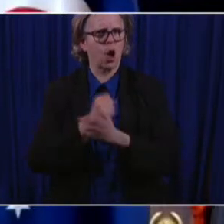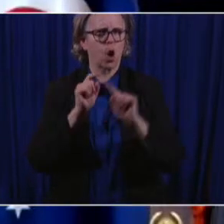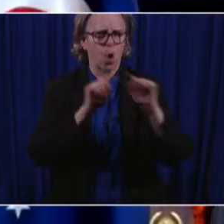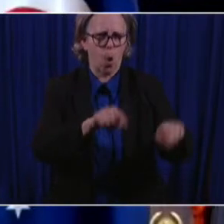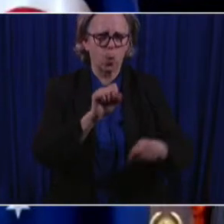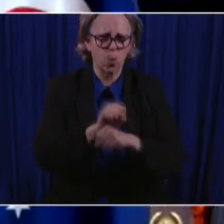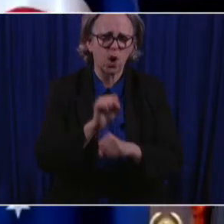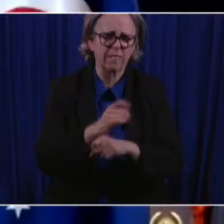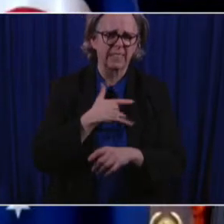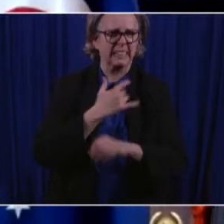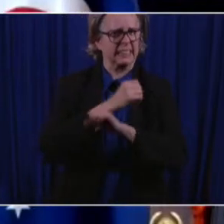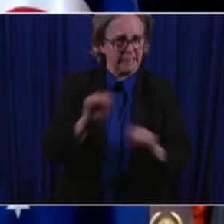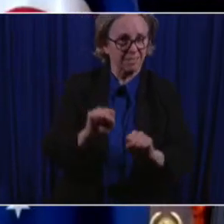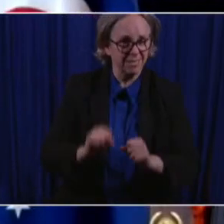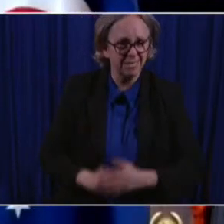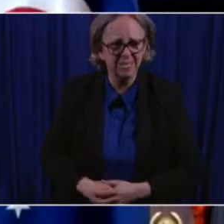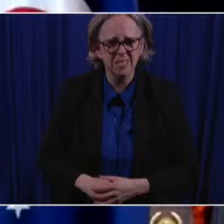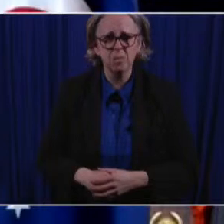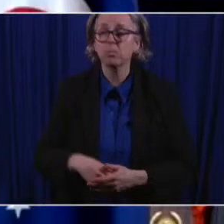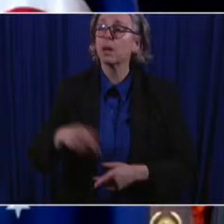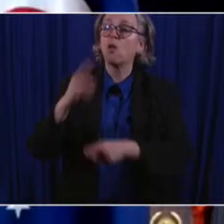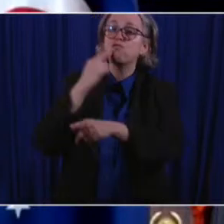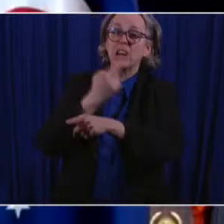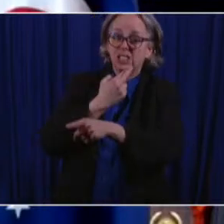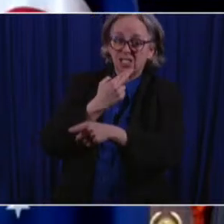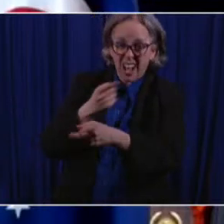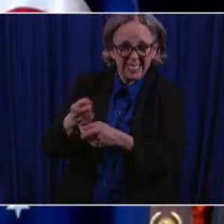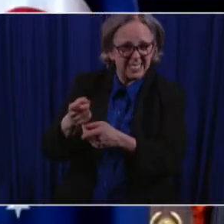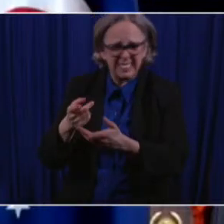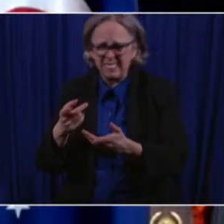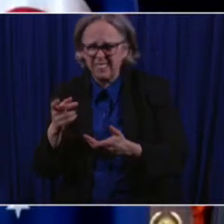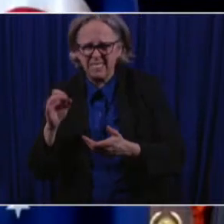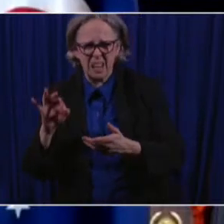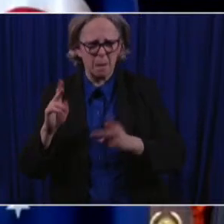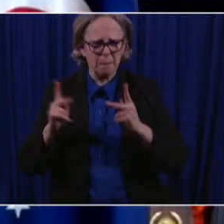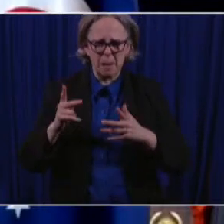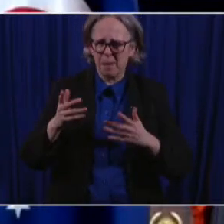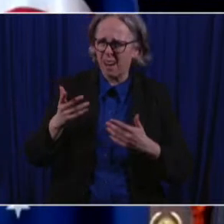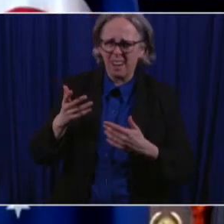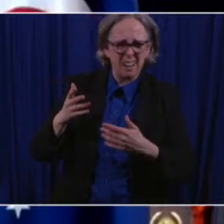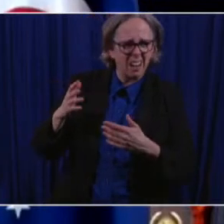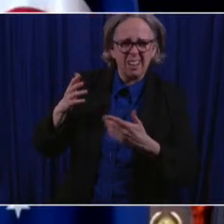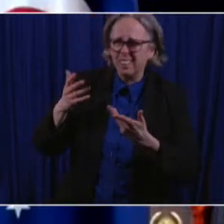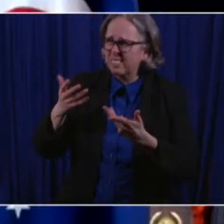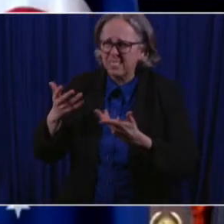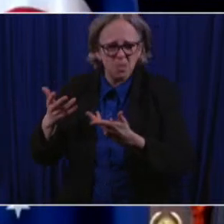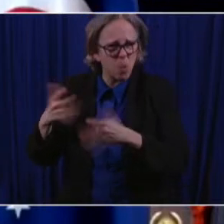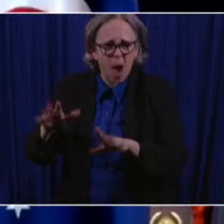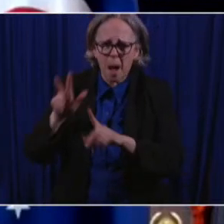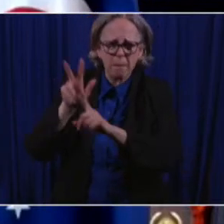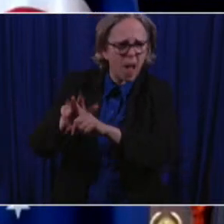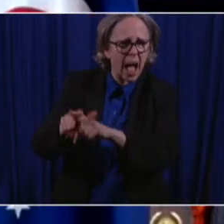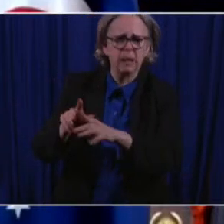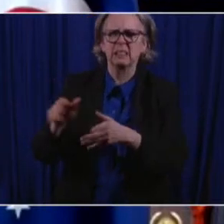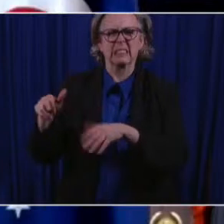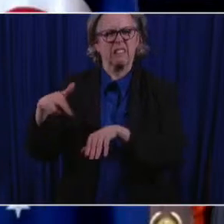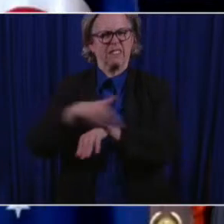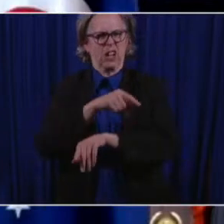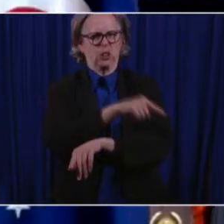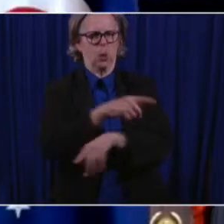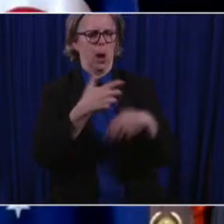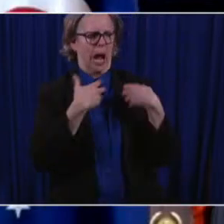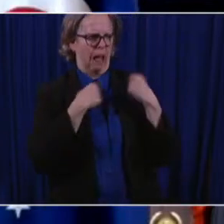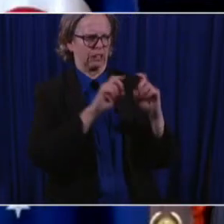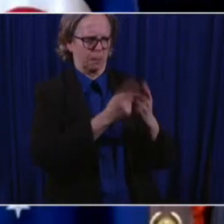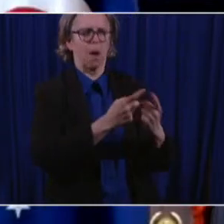your local health providers, work with your local health department to get all those employees vaccinated so they can have the confidence to